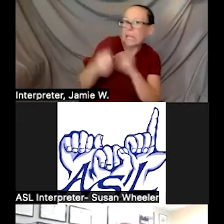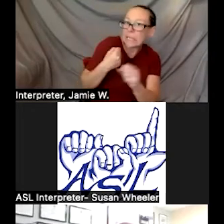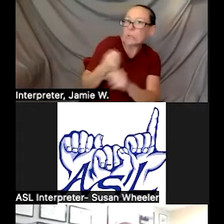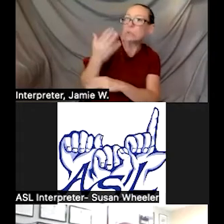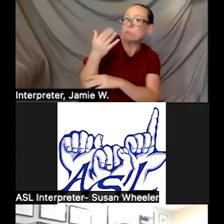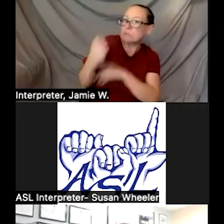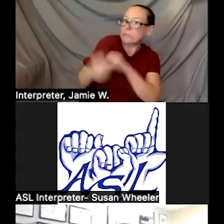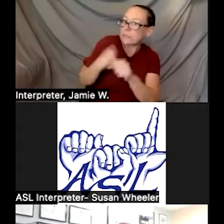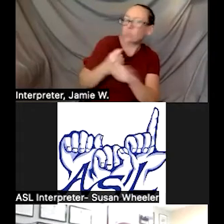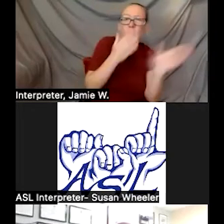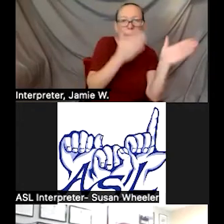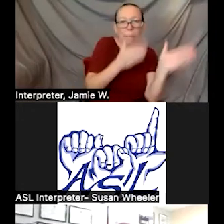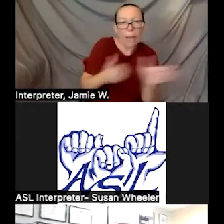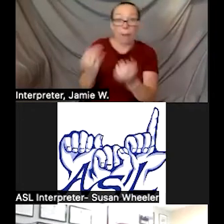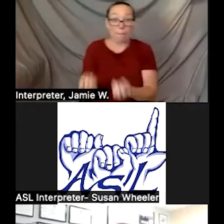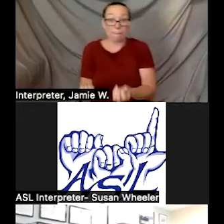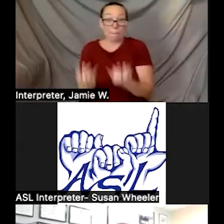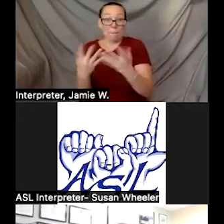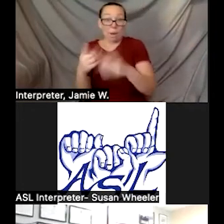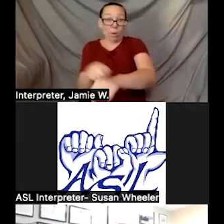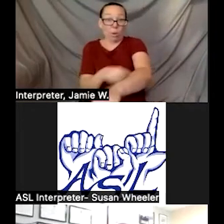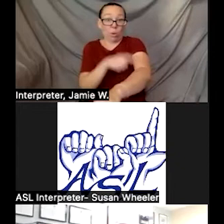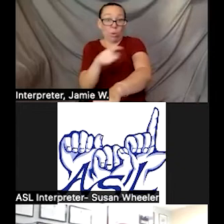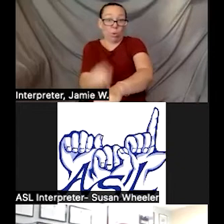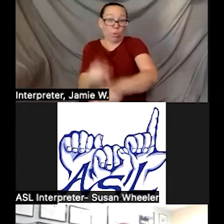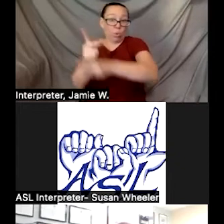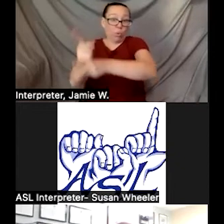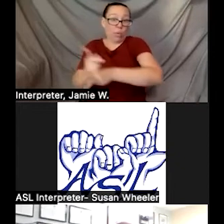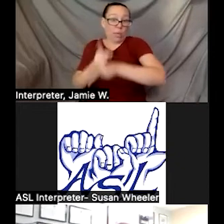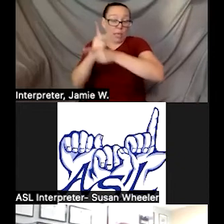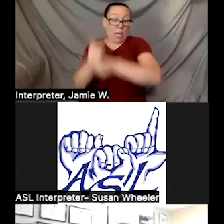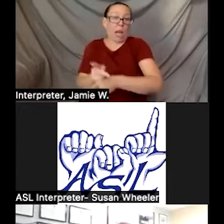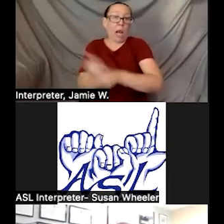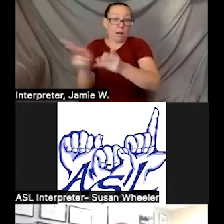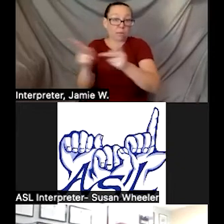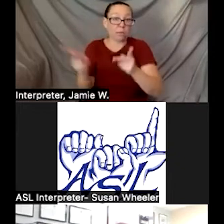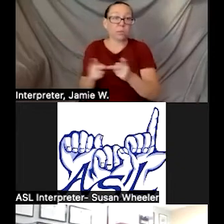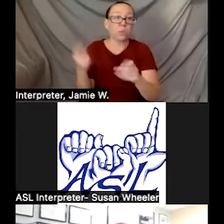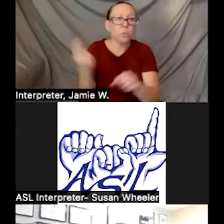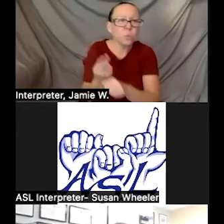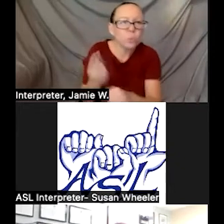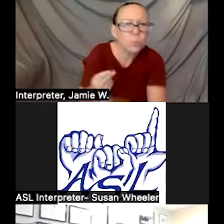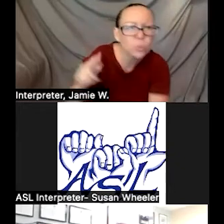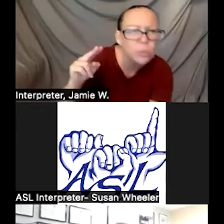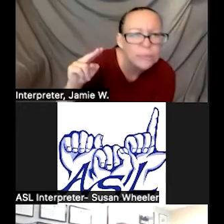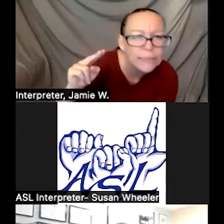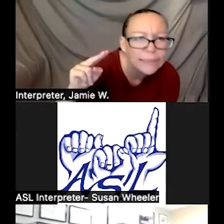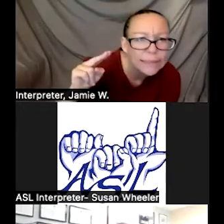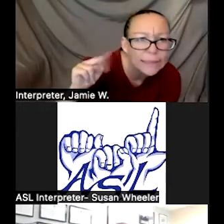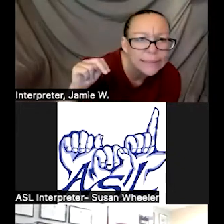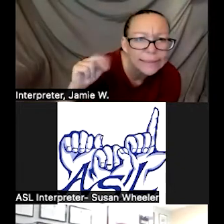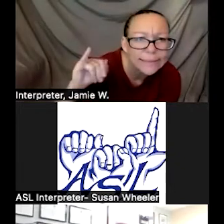facilities use the long-term care HICS model now, and planning. I know in LA County, there's